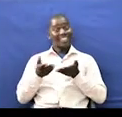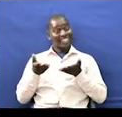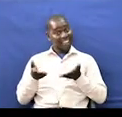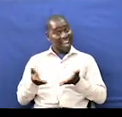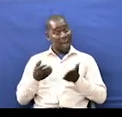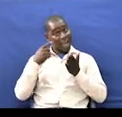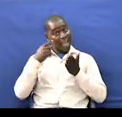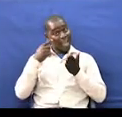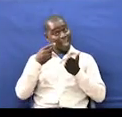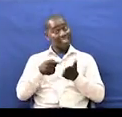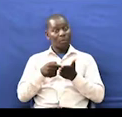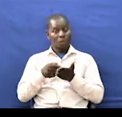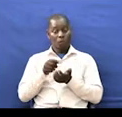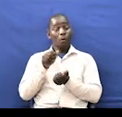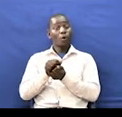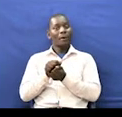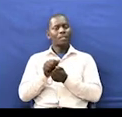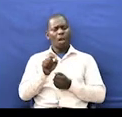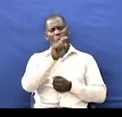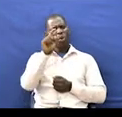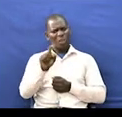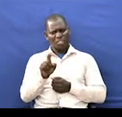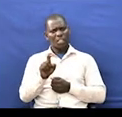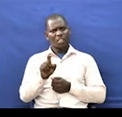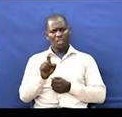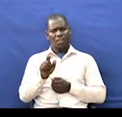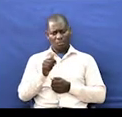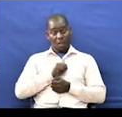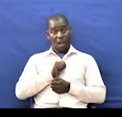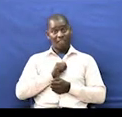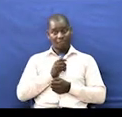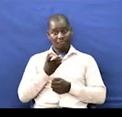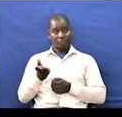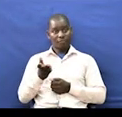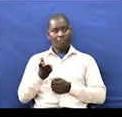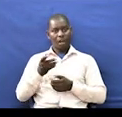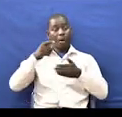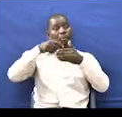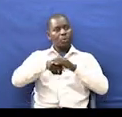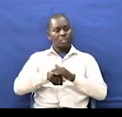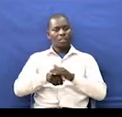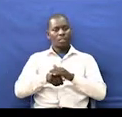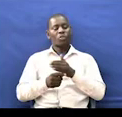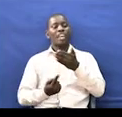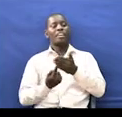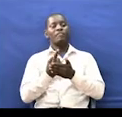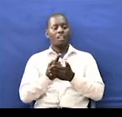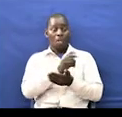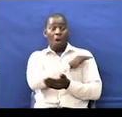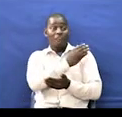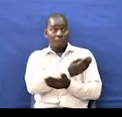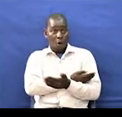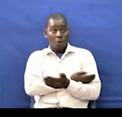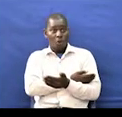provided. A question we have is asking us that what is the turning effect of the force in the diagram